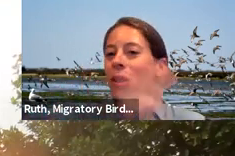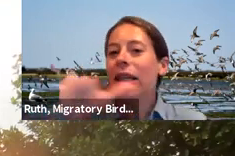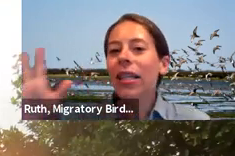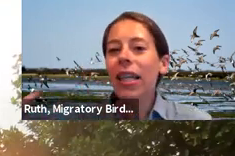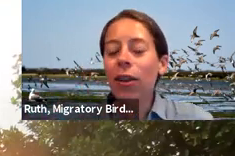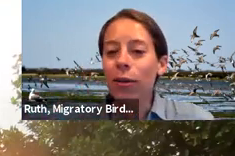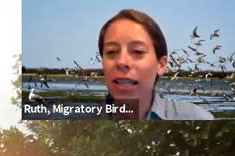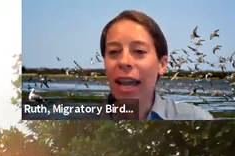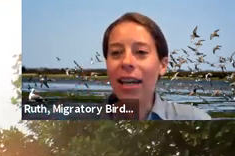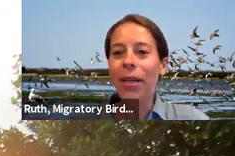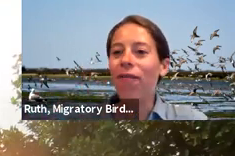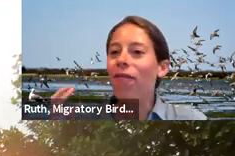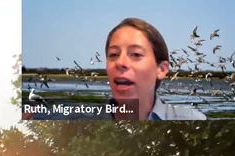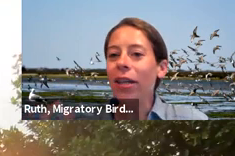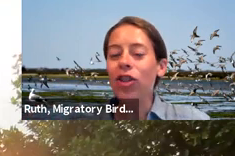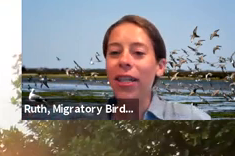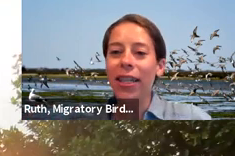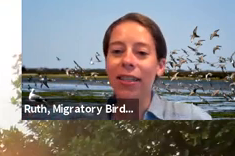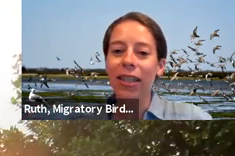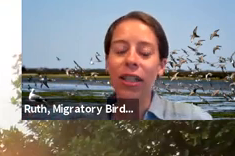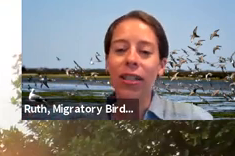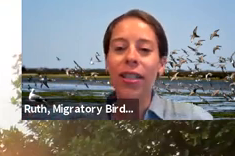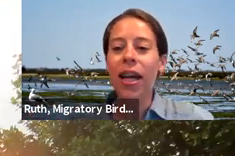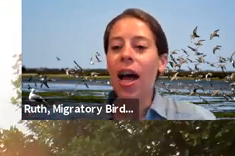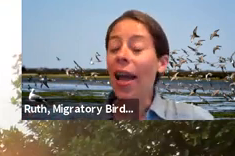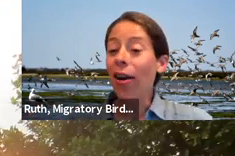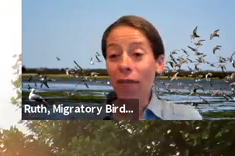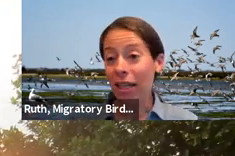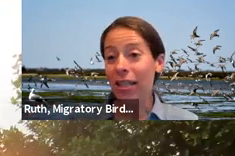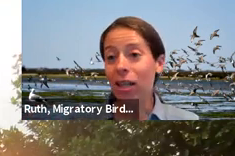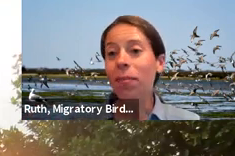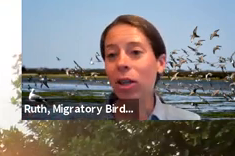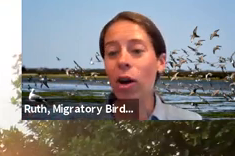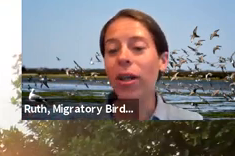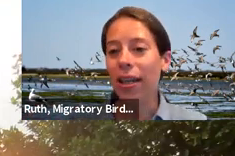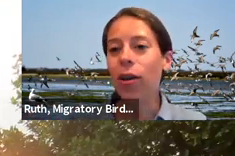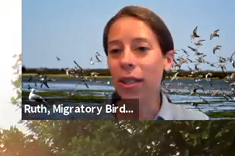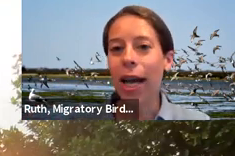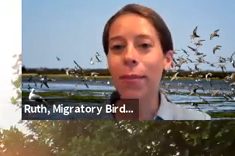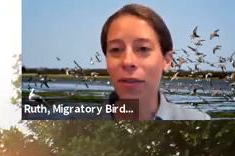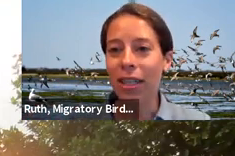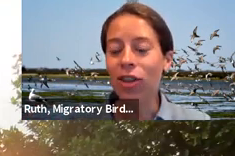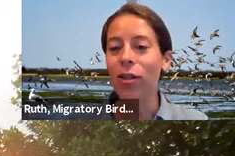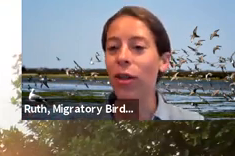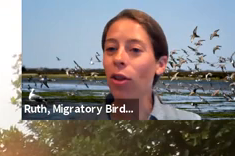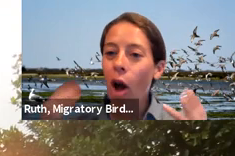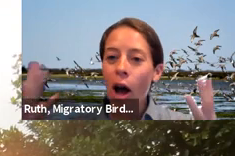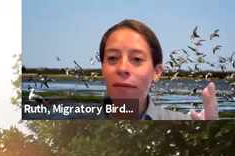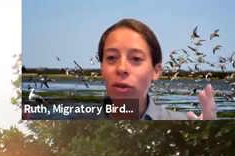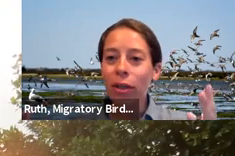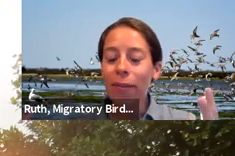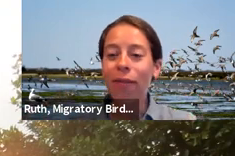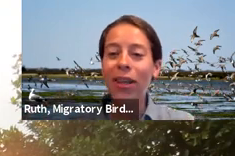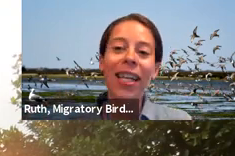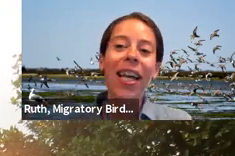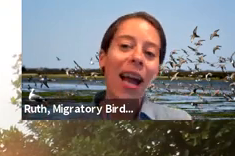So completely closed canopy, very shady conditions. And coffee can still be grown in those types of conditions with a lot